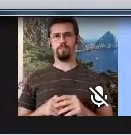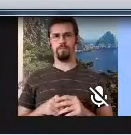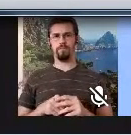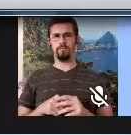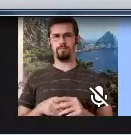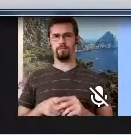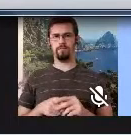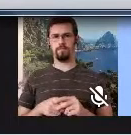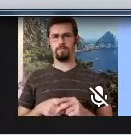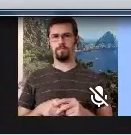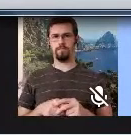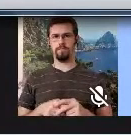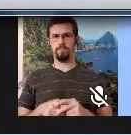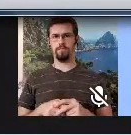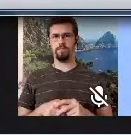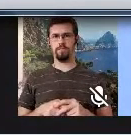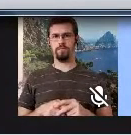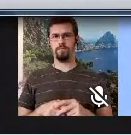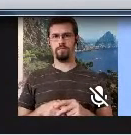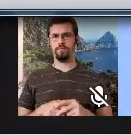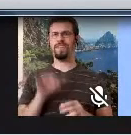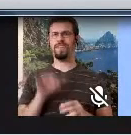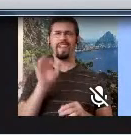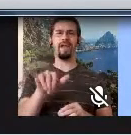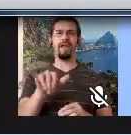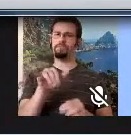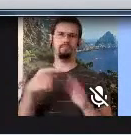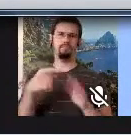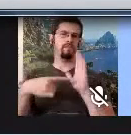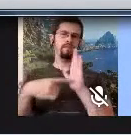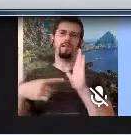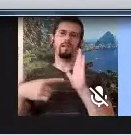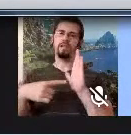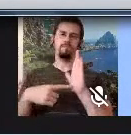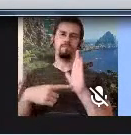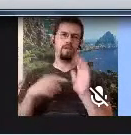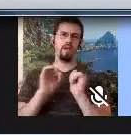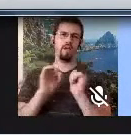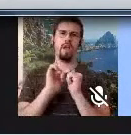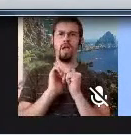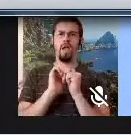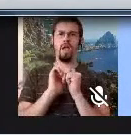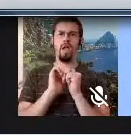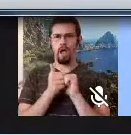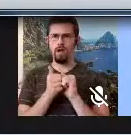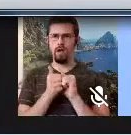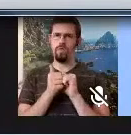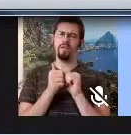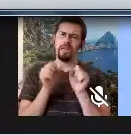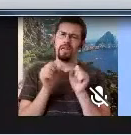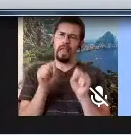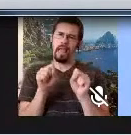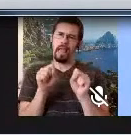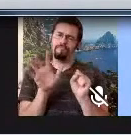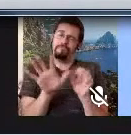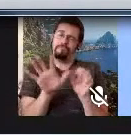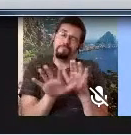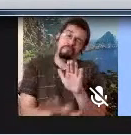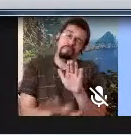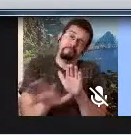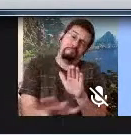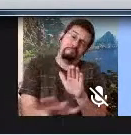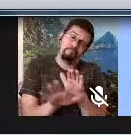And this slide is just an example of how there are events loosely organized in time, but without a specific